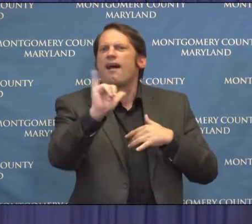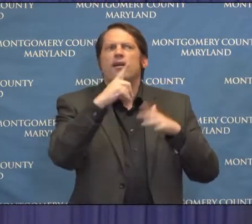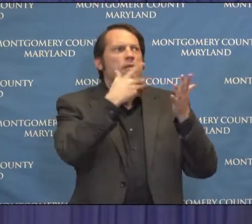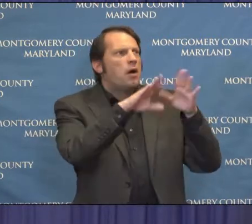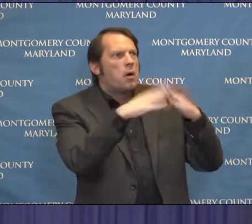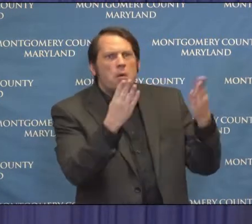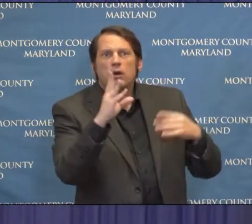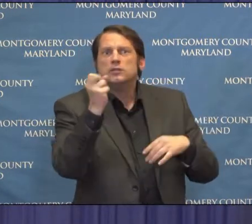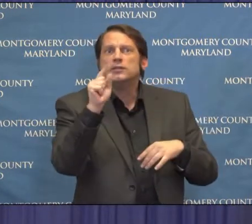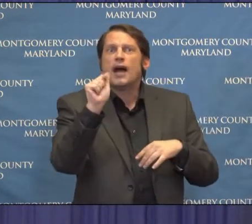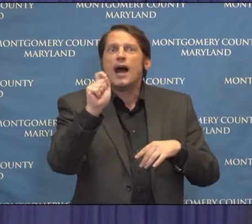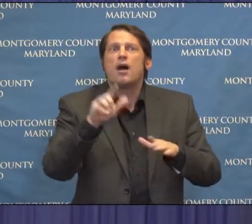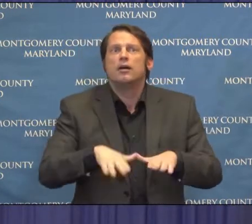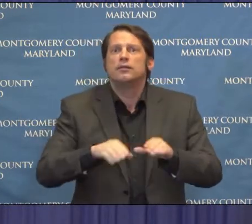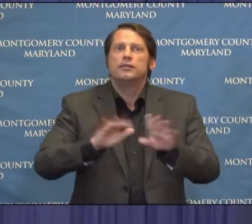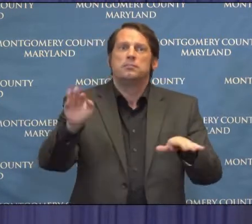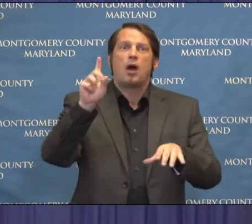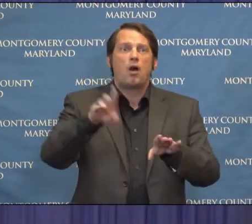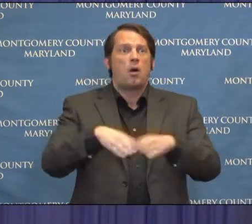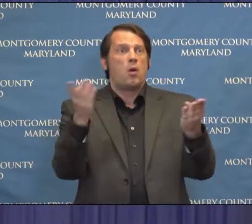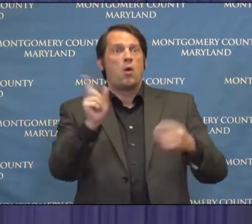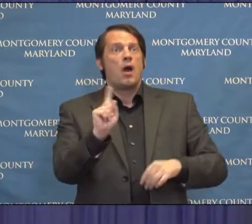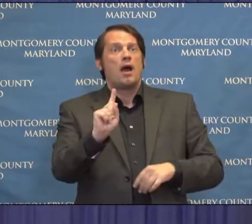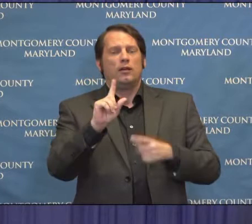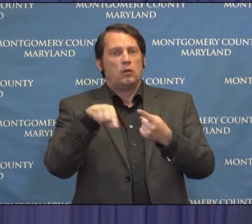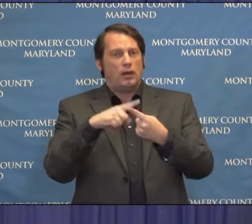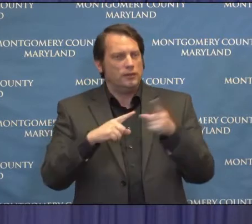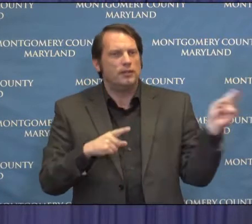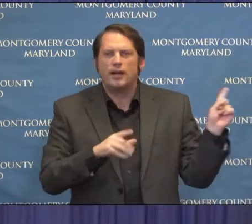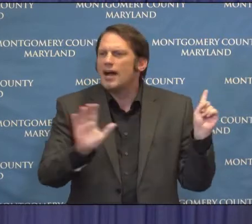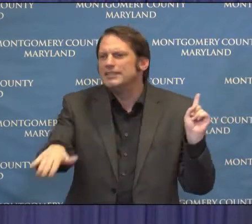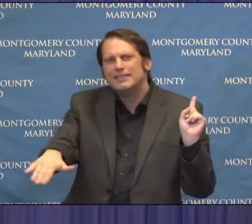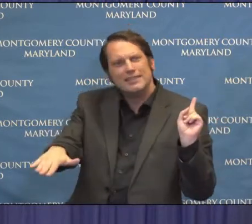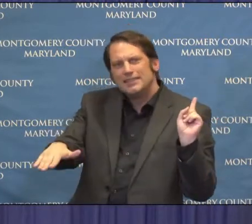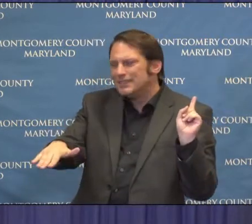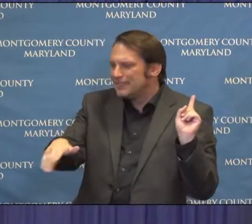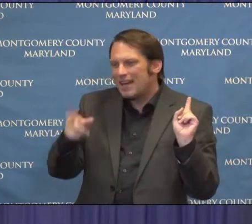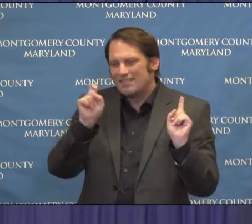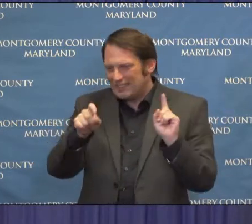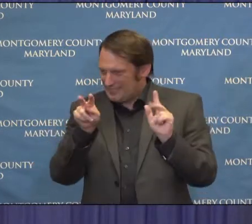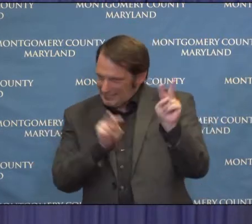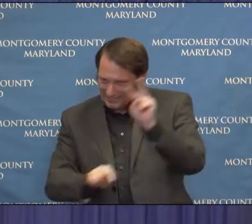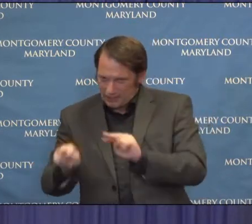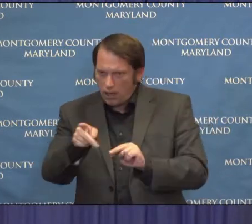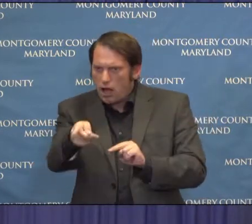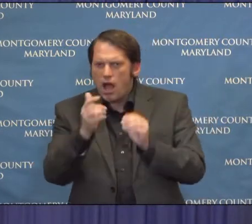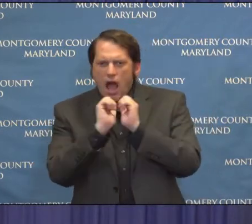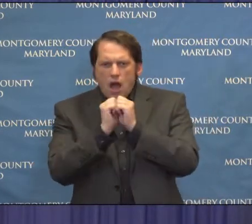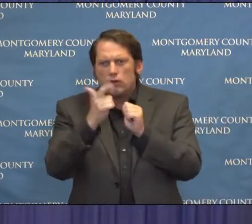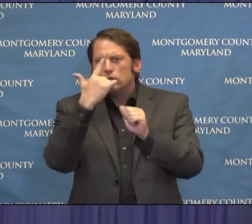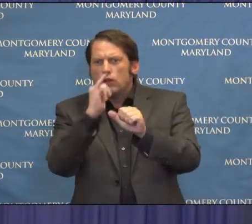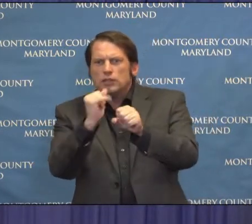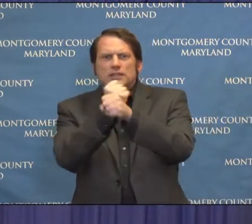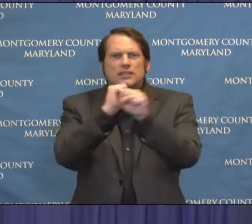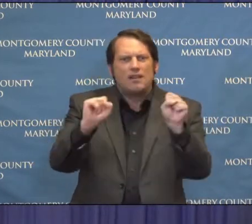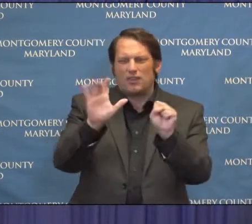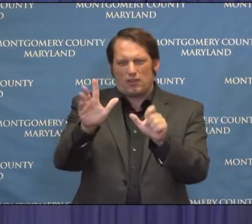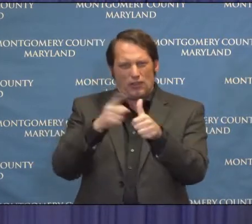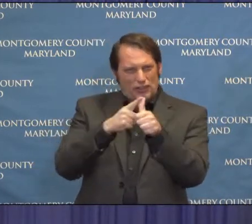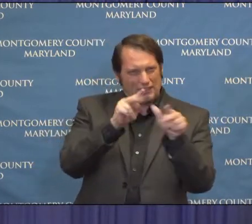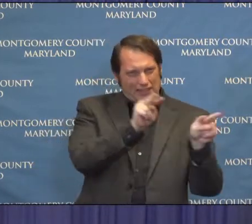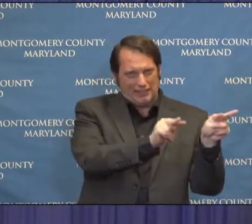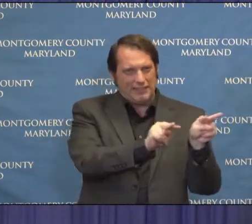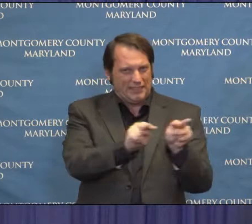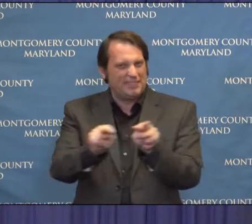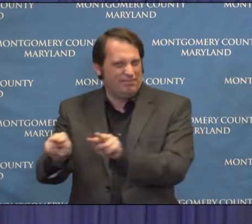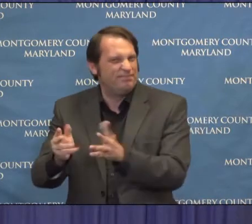way that wasn't safe for the residents of the state of Maryland. And it's good to hear that from a political leader. I wish all political